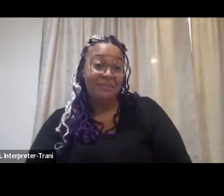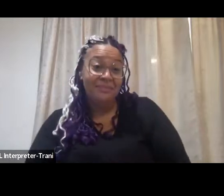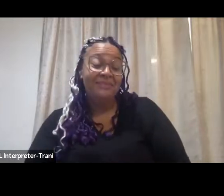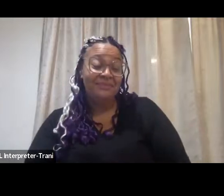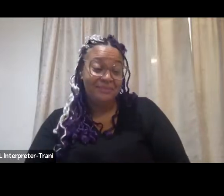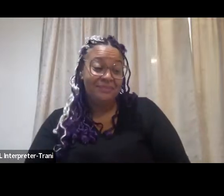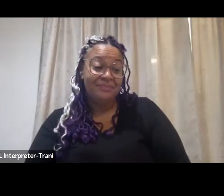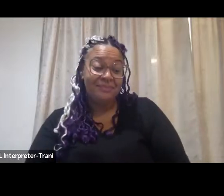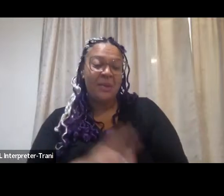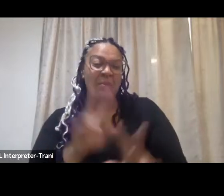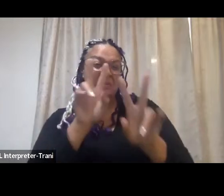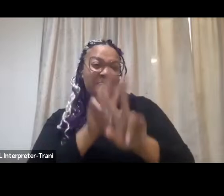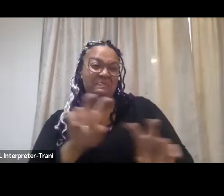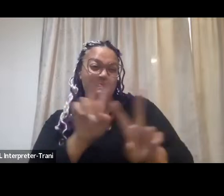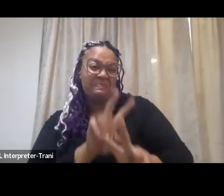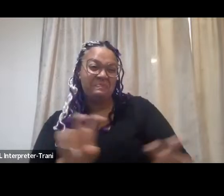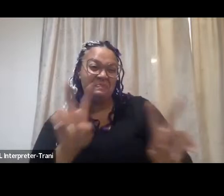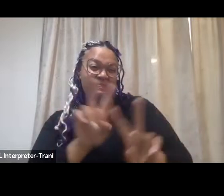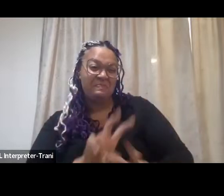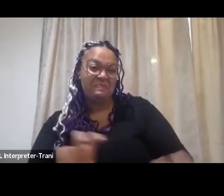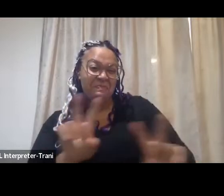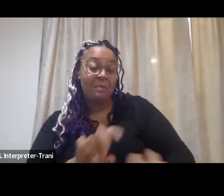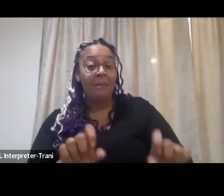Okay. Possibly.